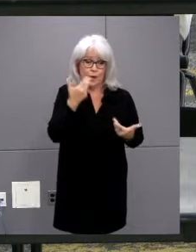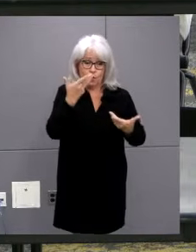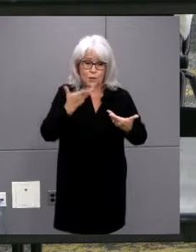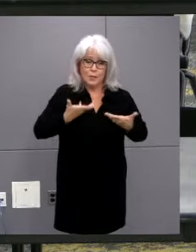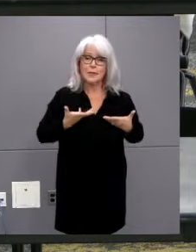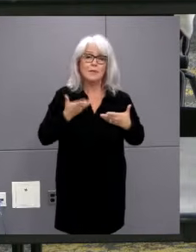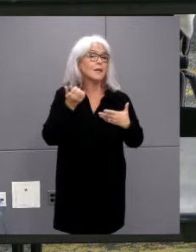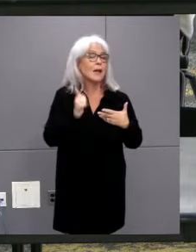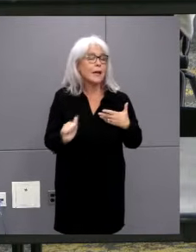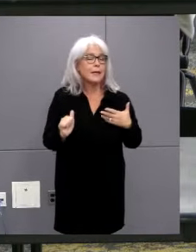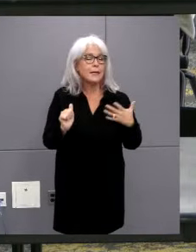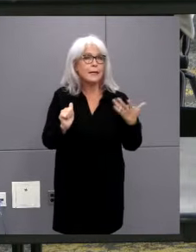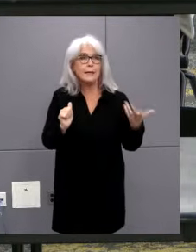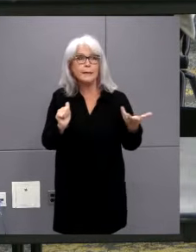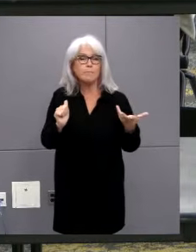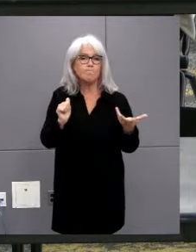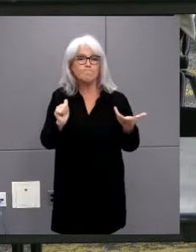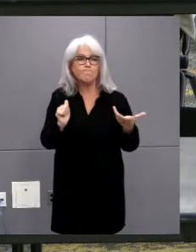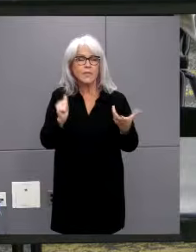any